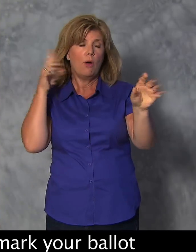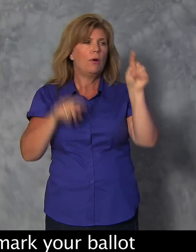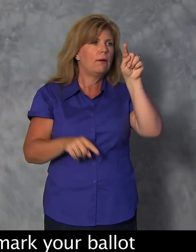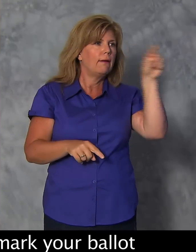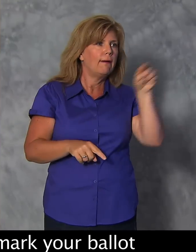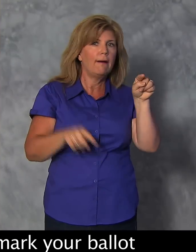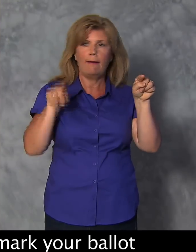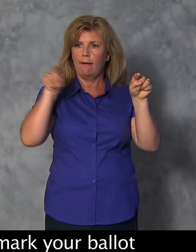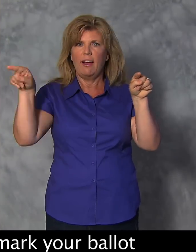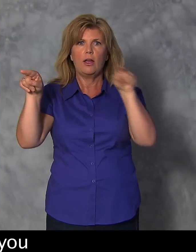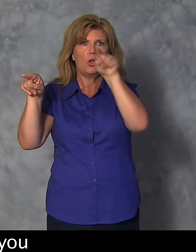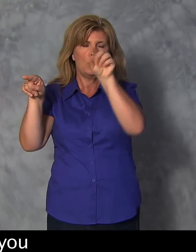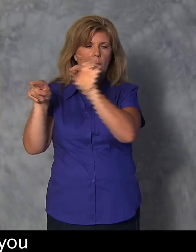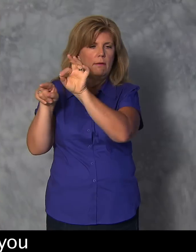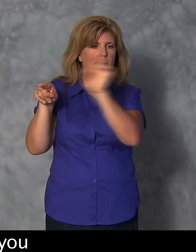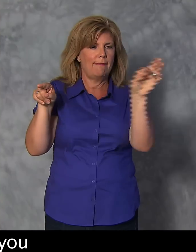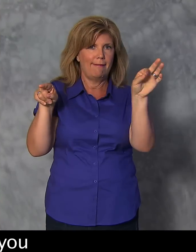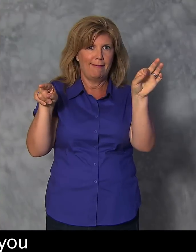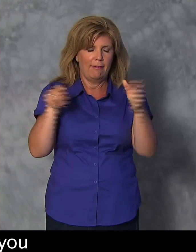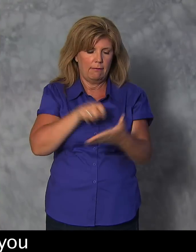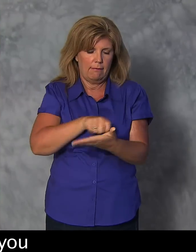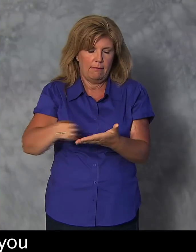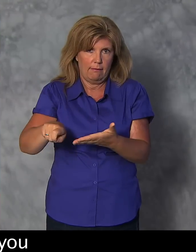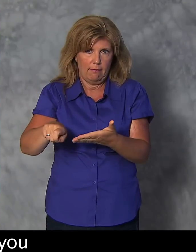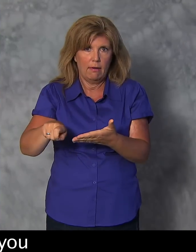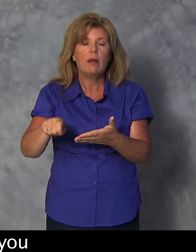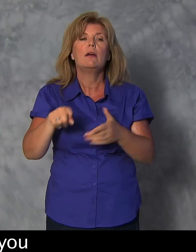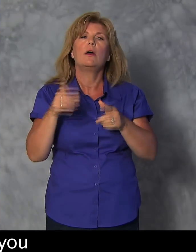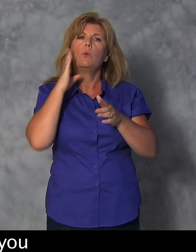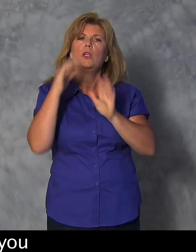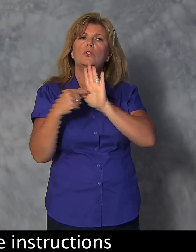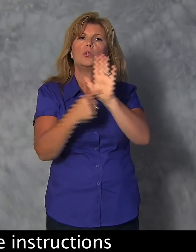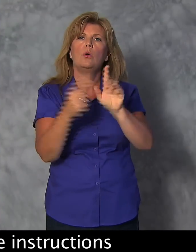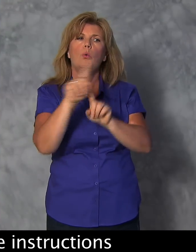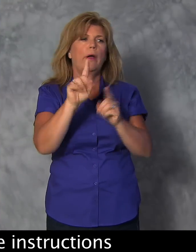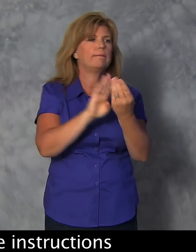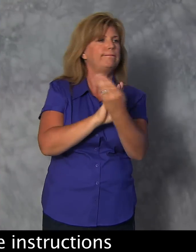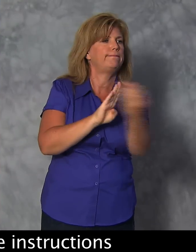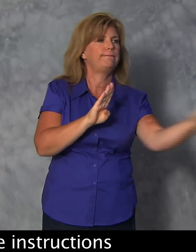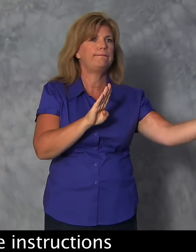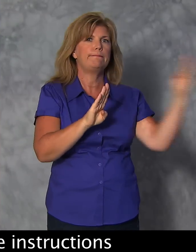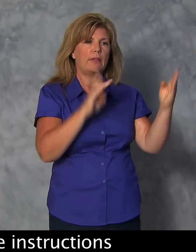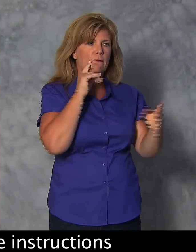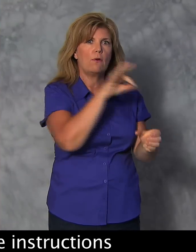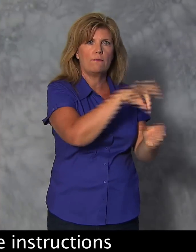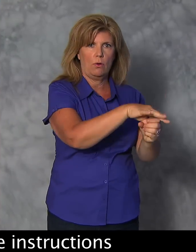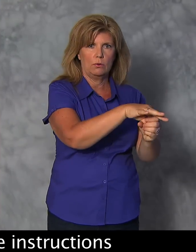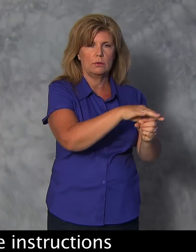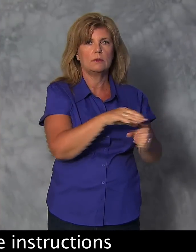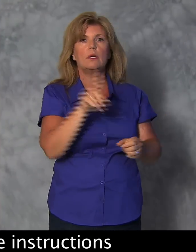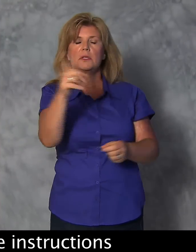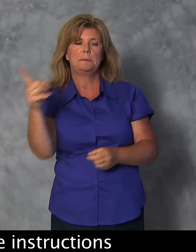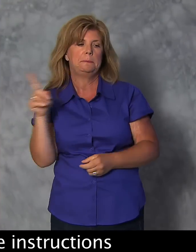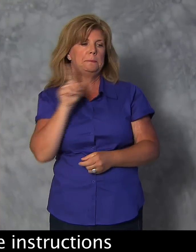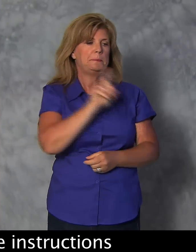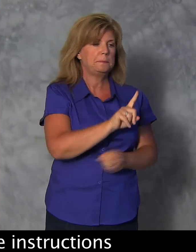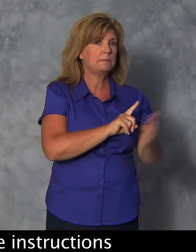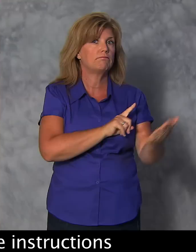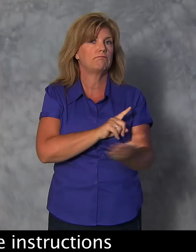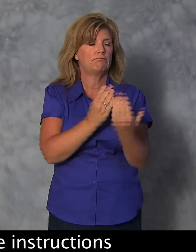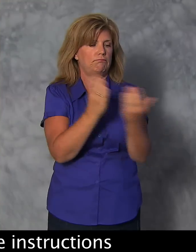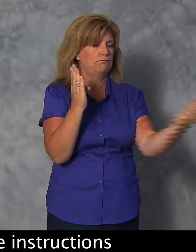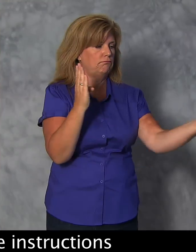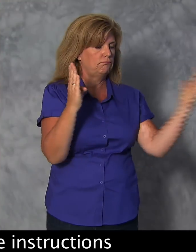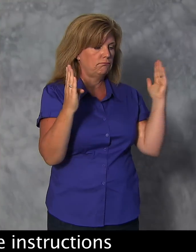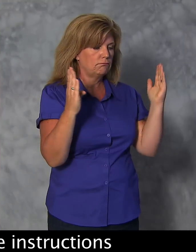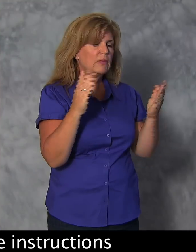and tail of the arrow. They will then direct you to the voting screens. At the voting screen, review the instructions